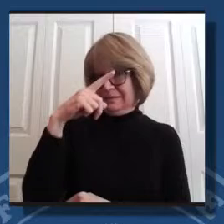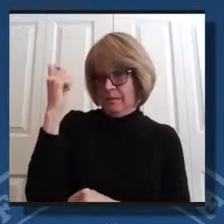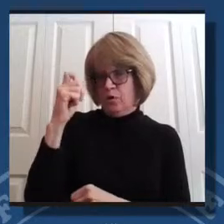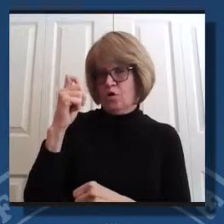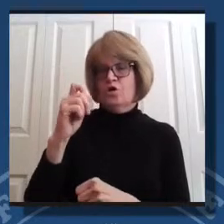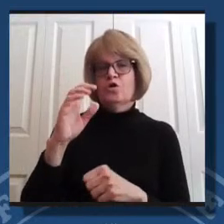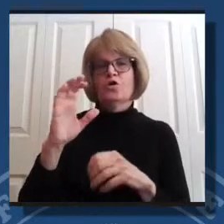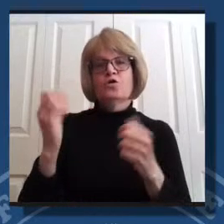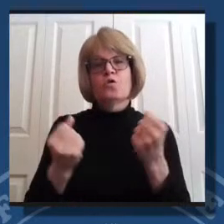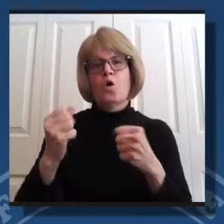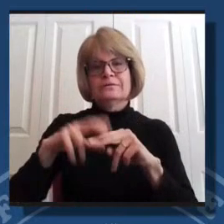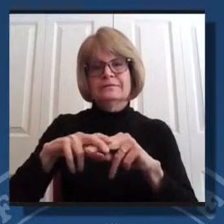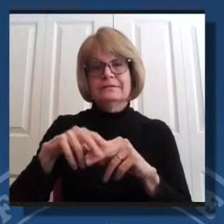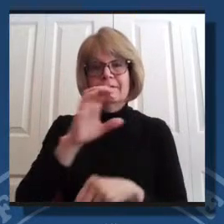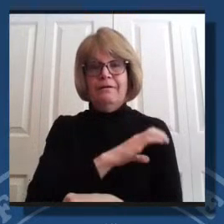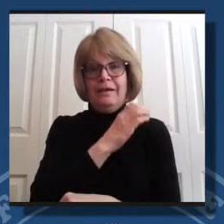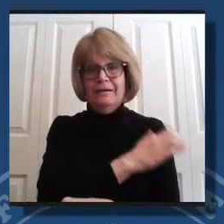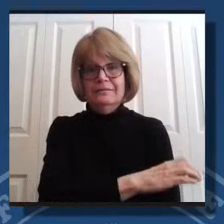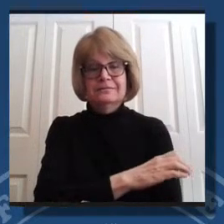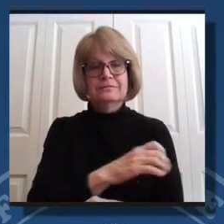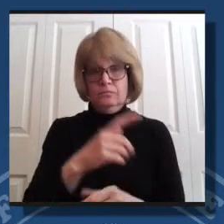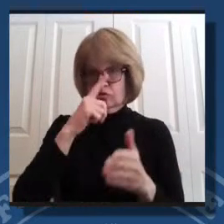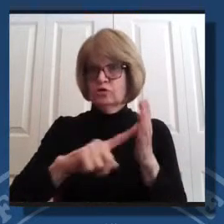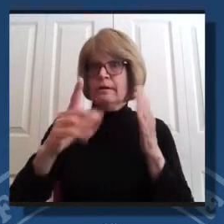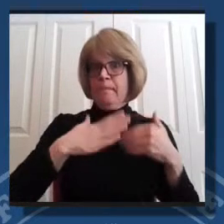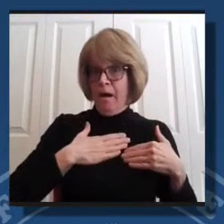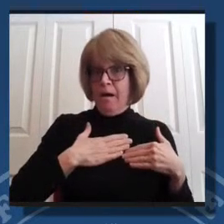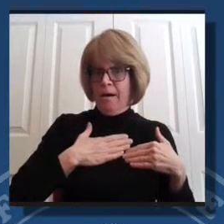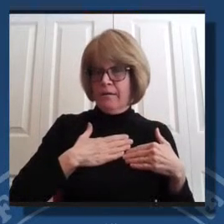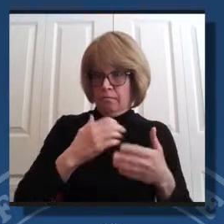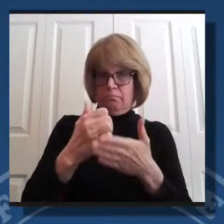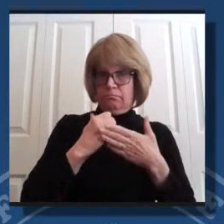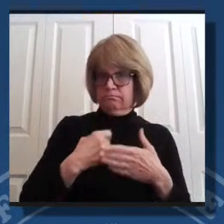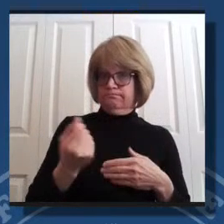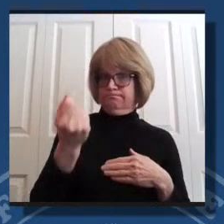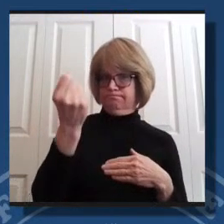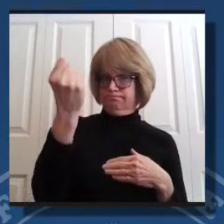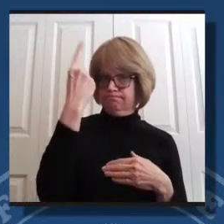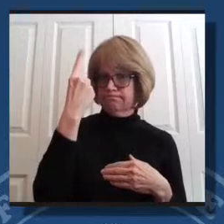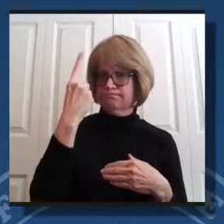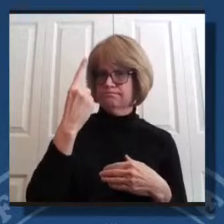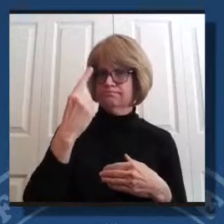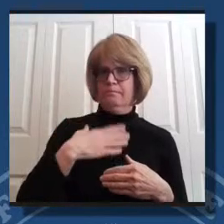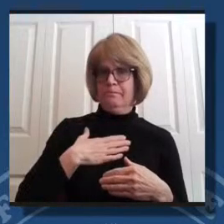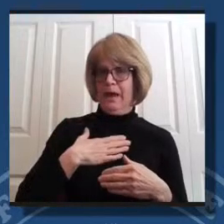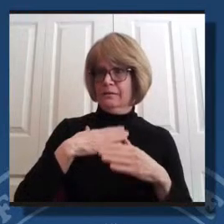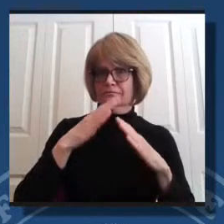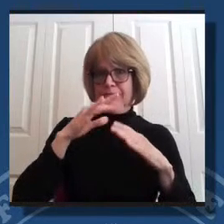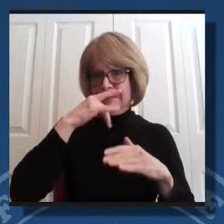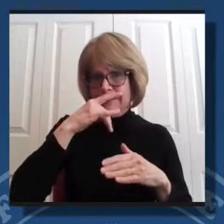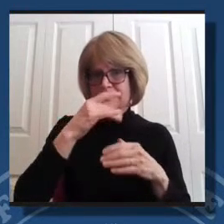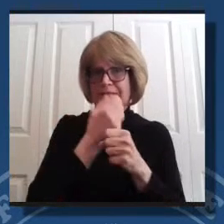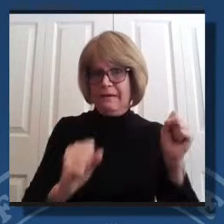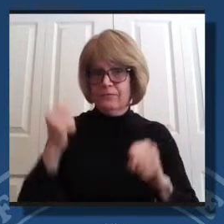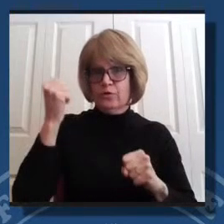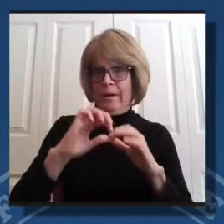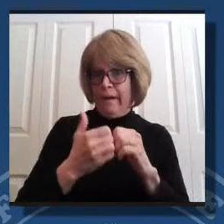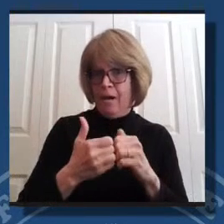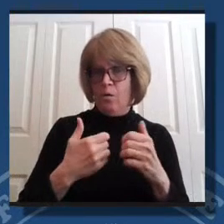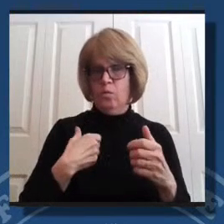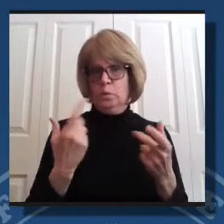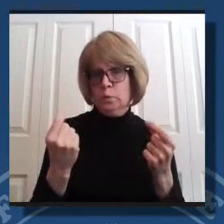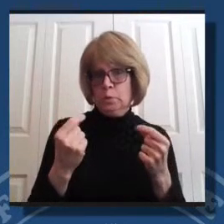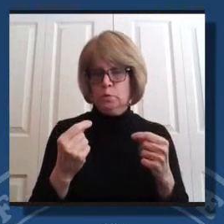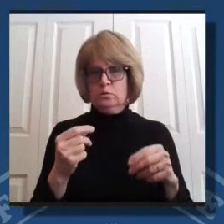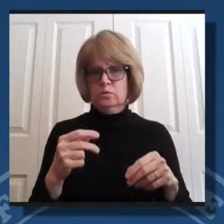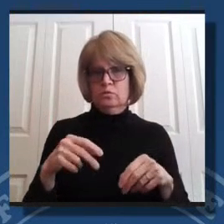clinics. They checked my car seats. They helped me understand how I could keep my kids safer. And I just want to make sure that people know that they are